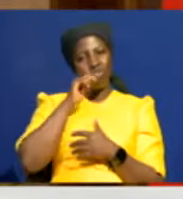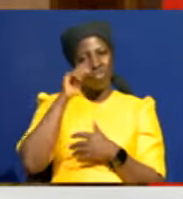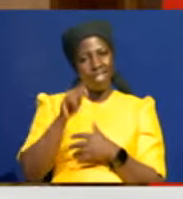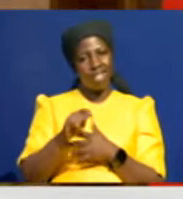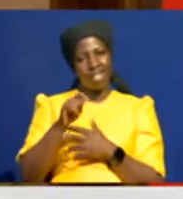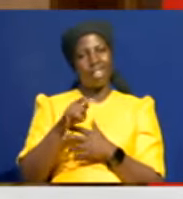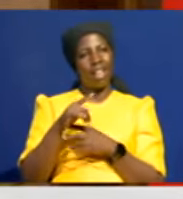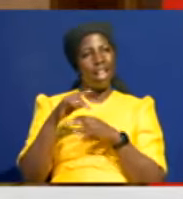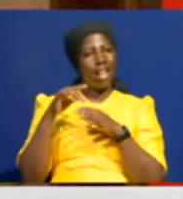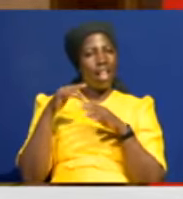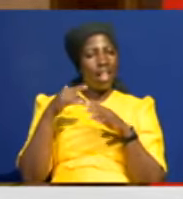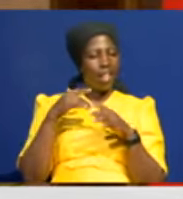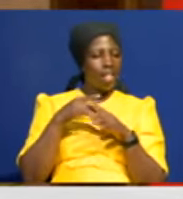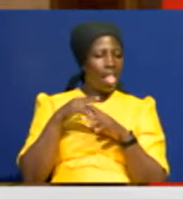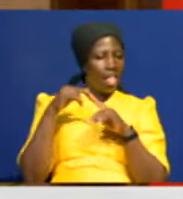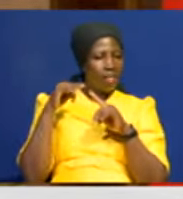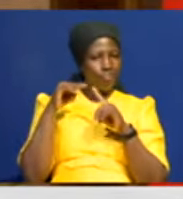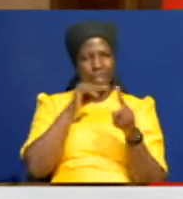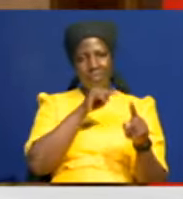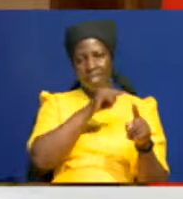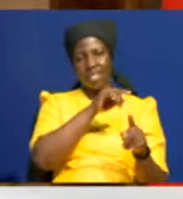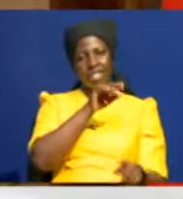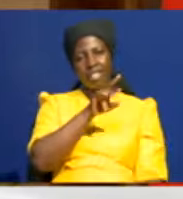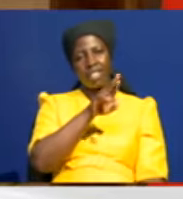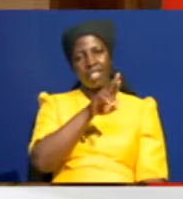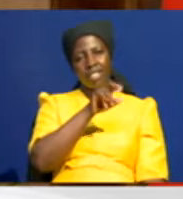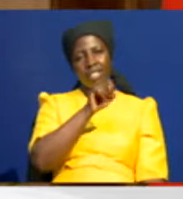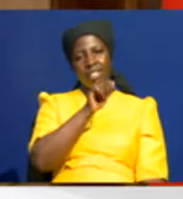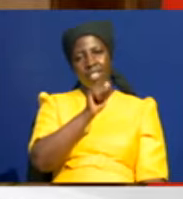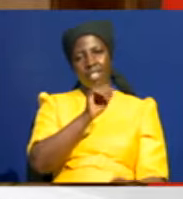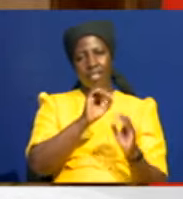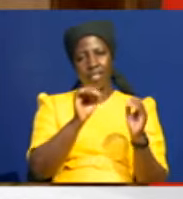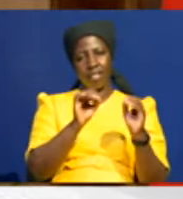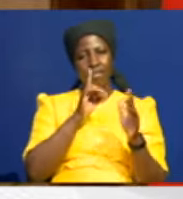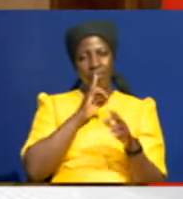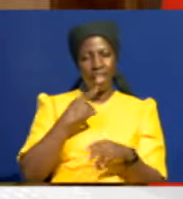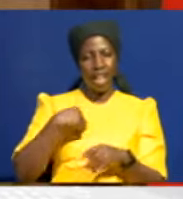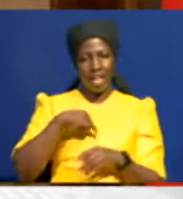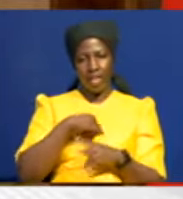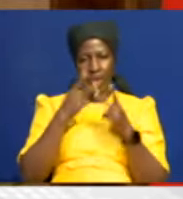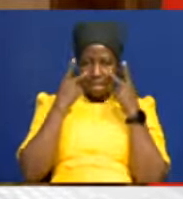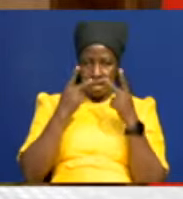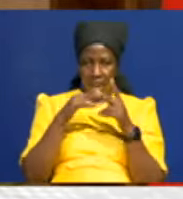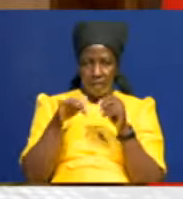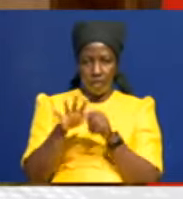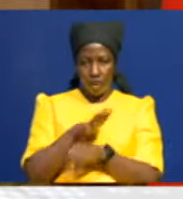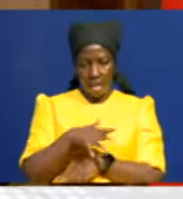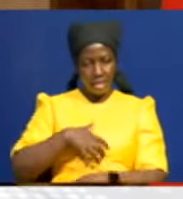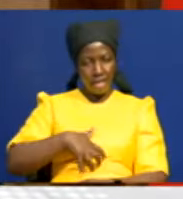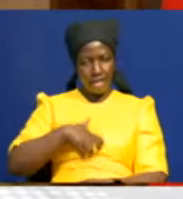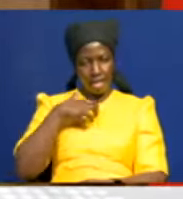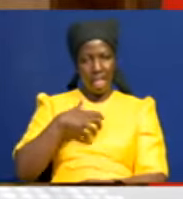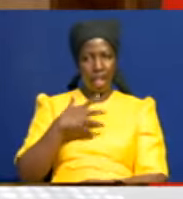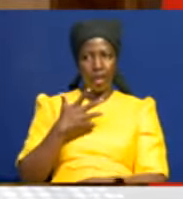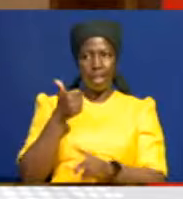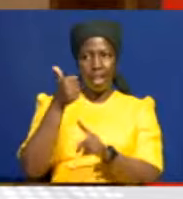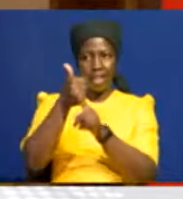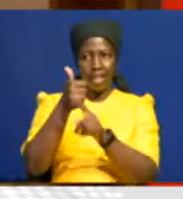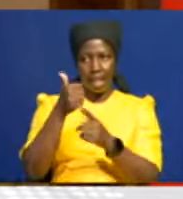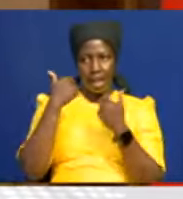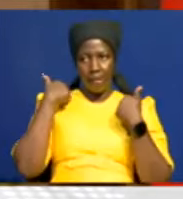Russia in any way whatsoever, and that indeed we are seeing a full-scale aggression. I said to